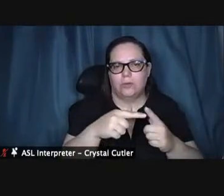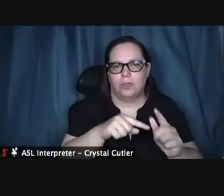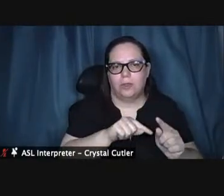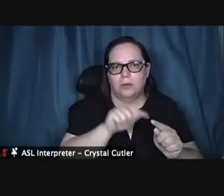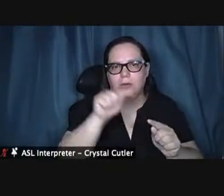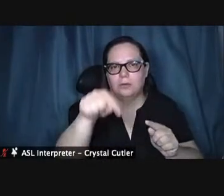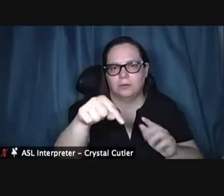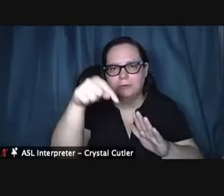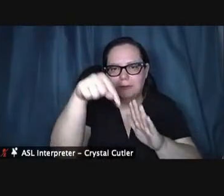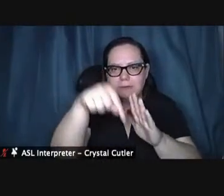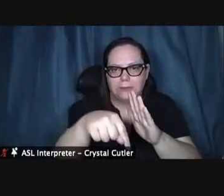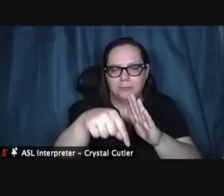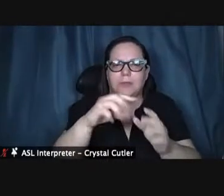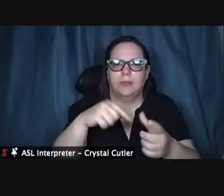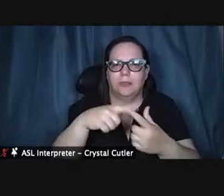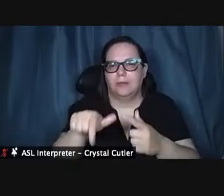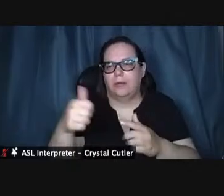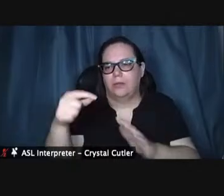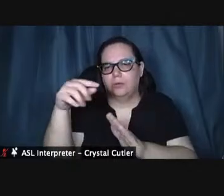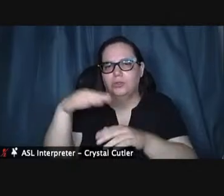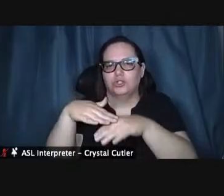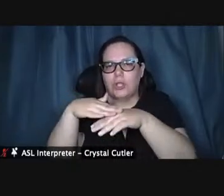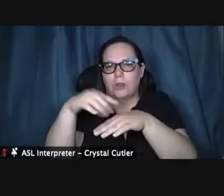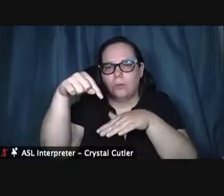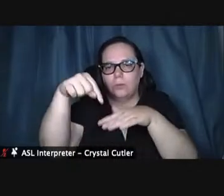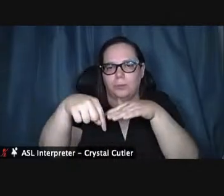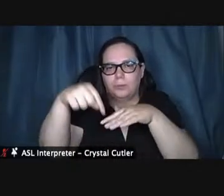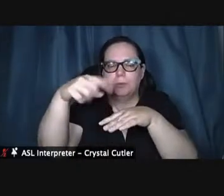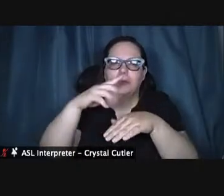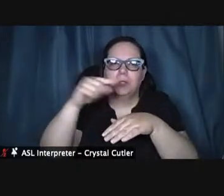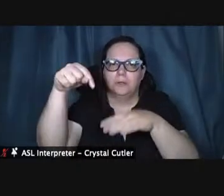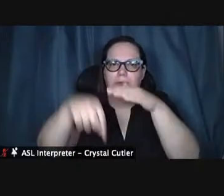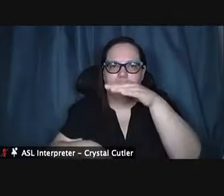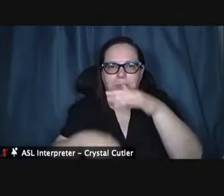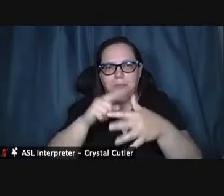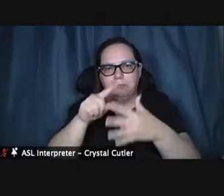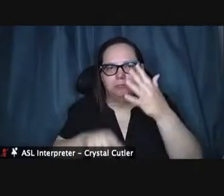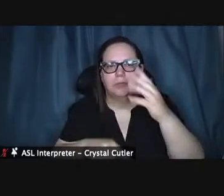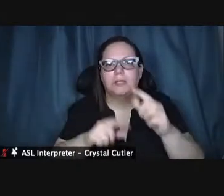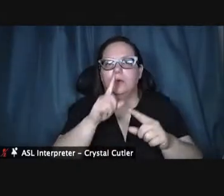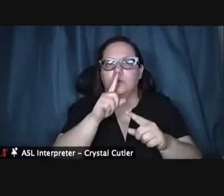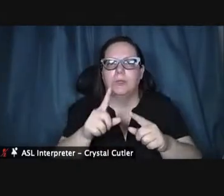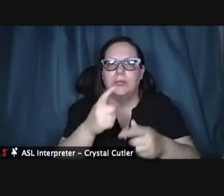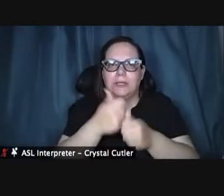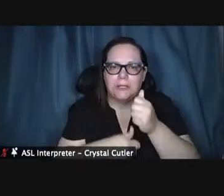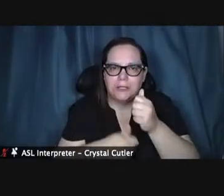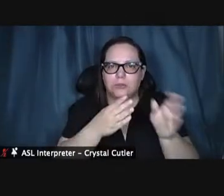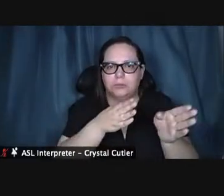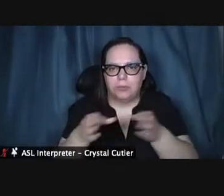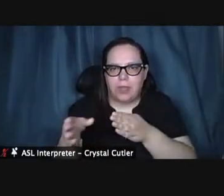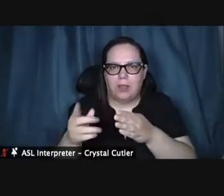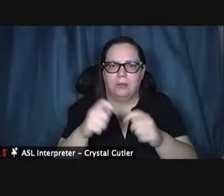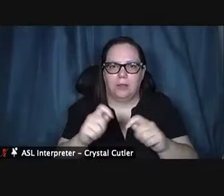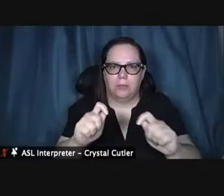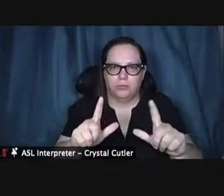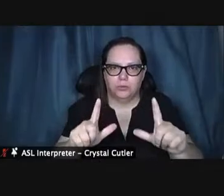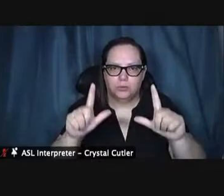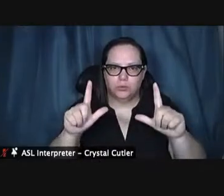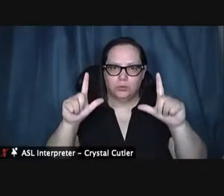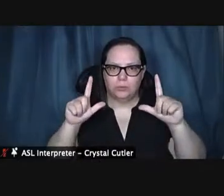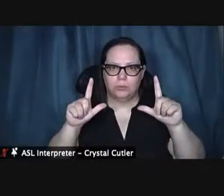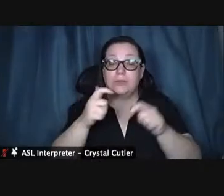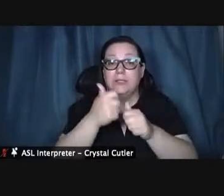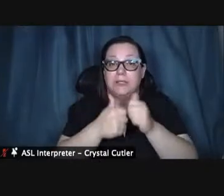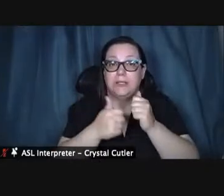science stations and we plan them at this level. This is now zoomed in. Each of the pixels on this map is 1